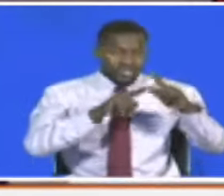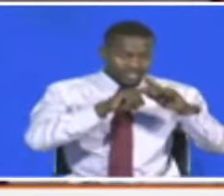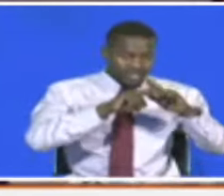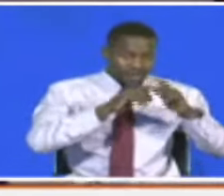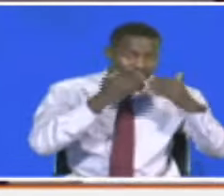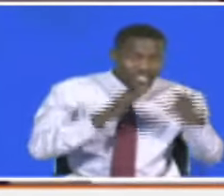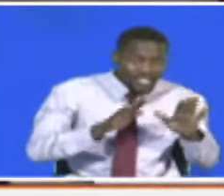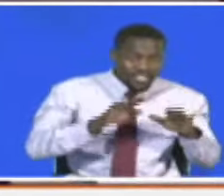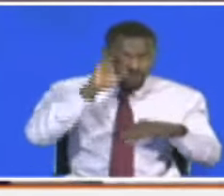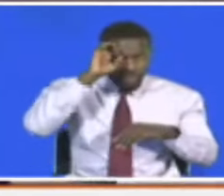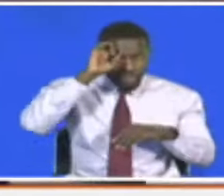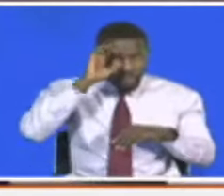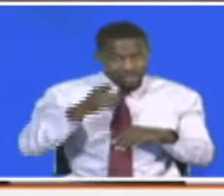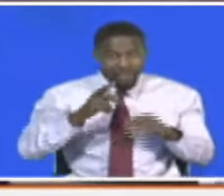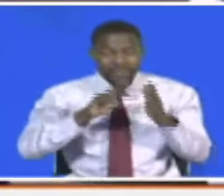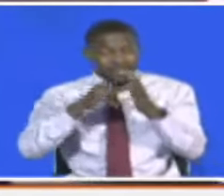sure that